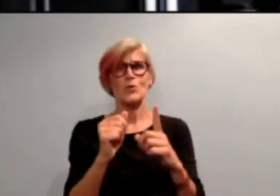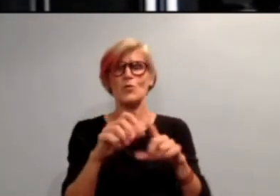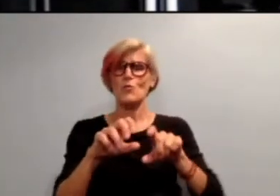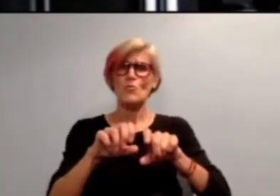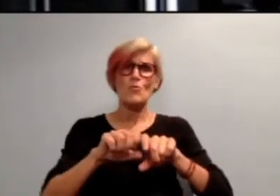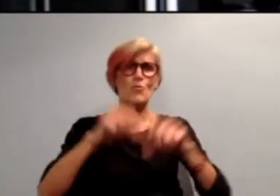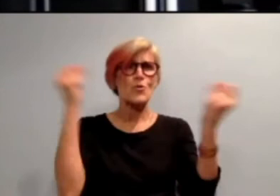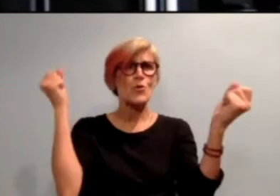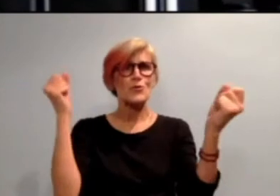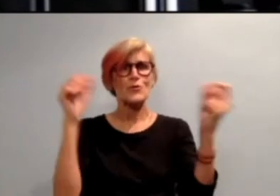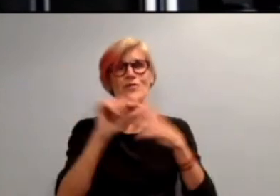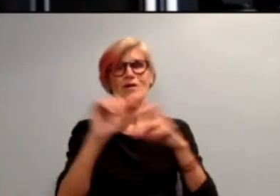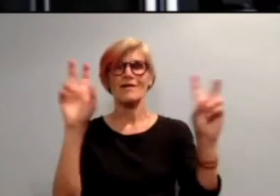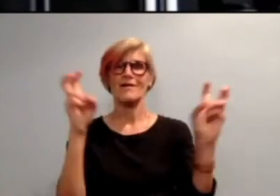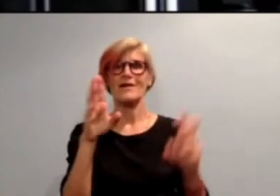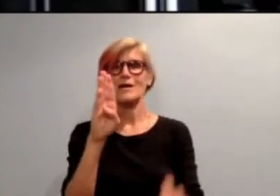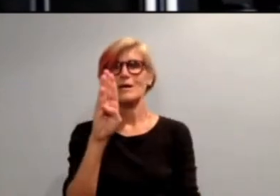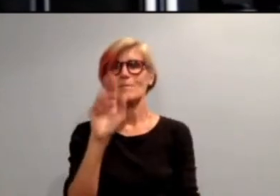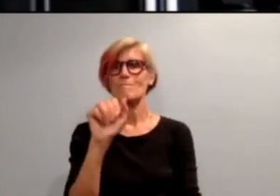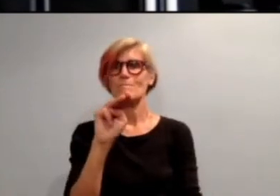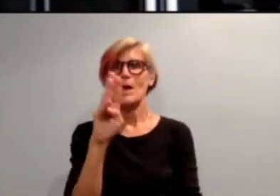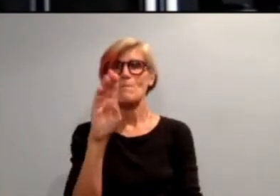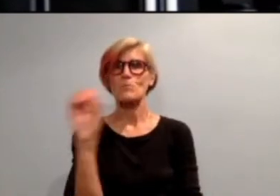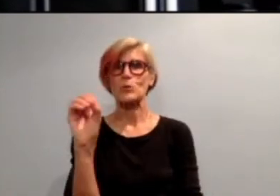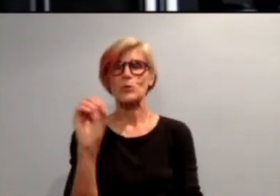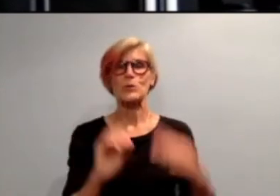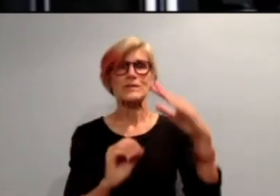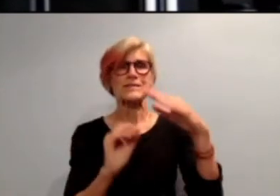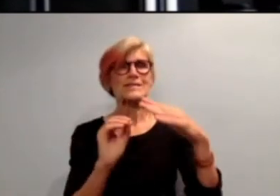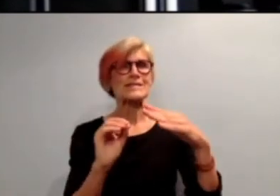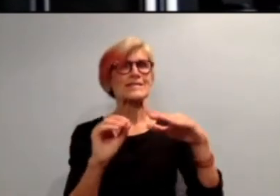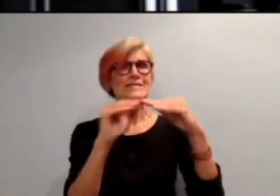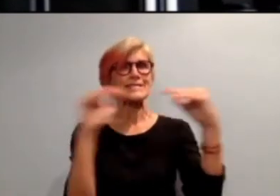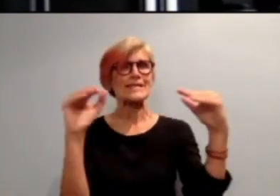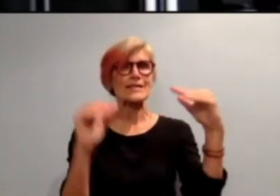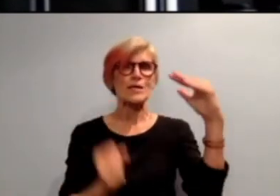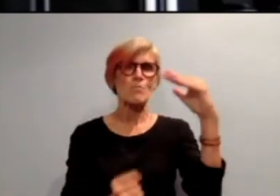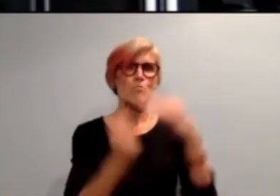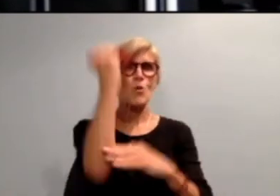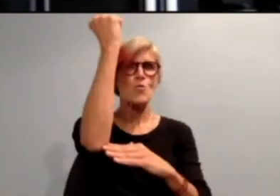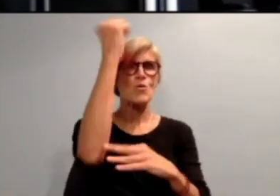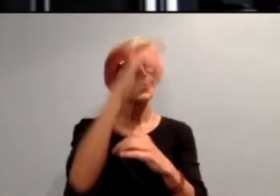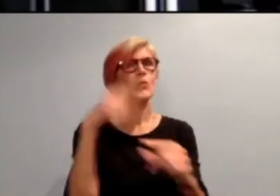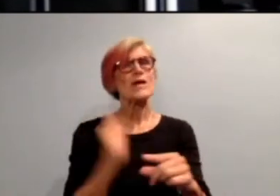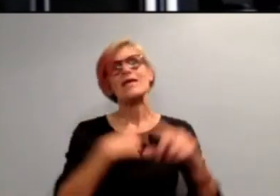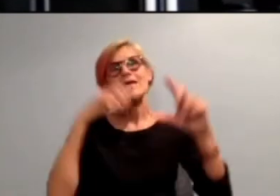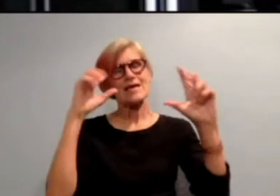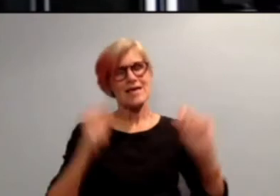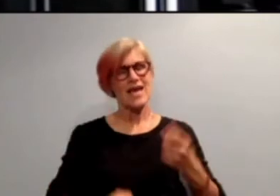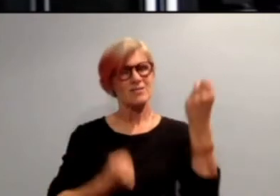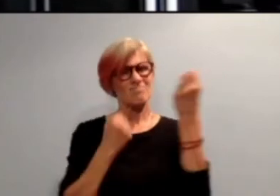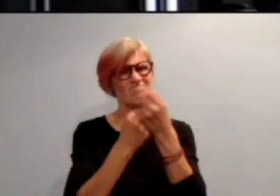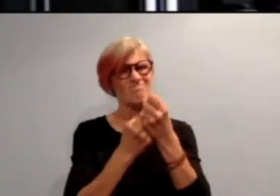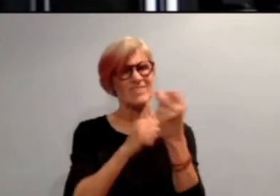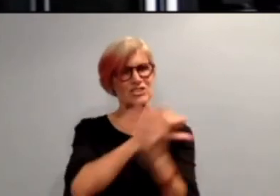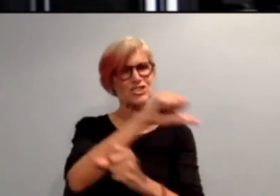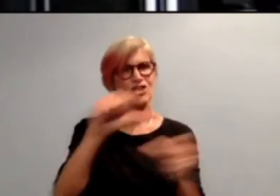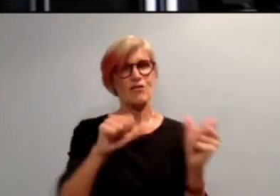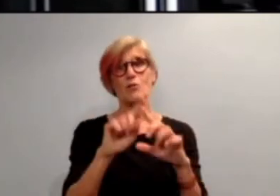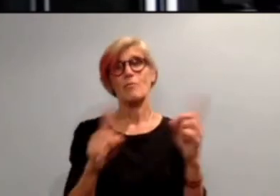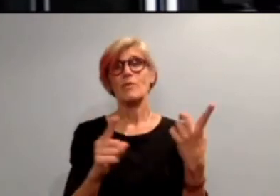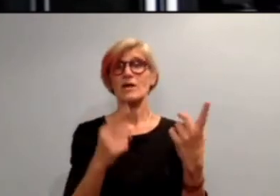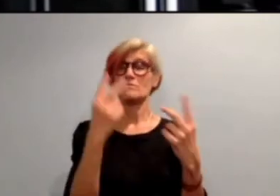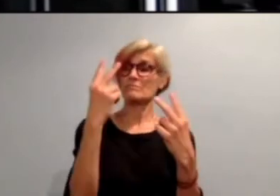bamboo ceiling that we were able to stand up for each other and for our communities. But being seen as an Asian